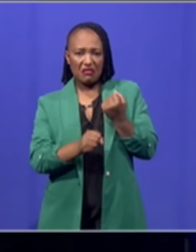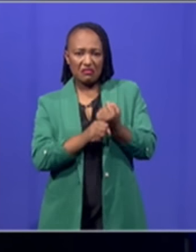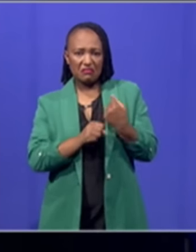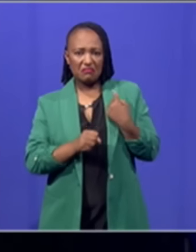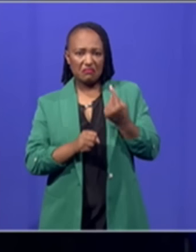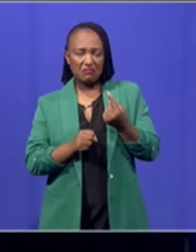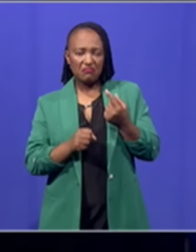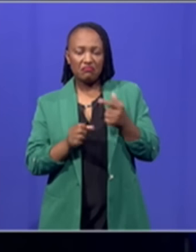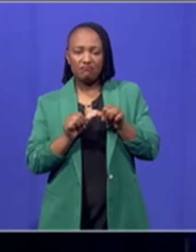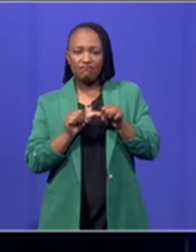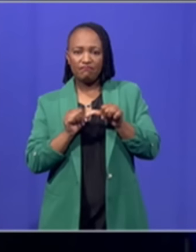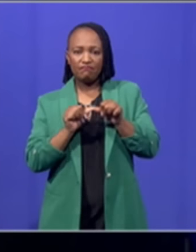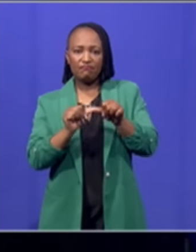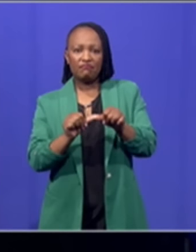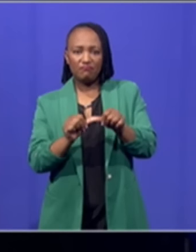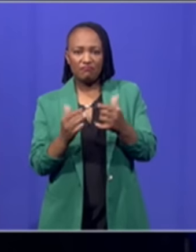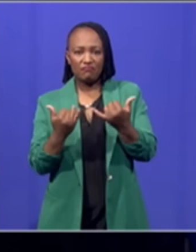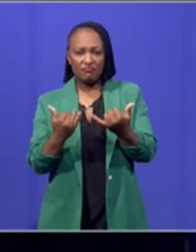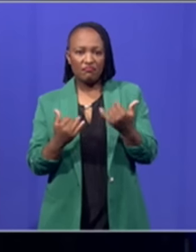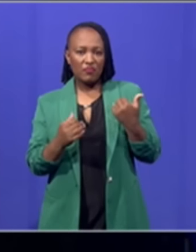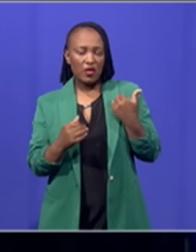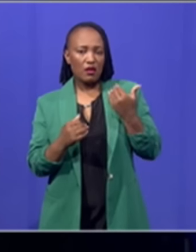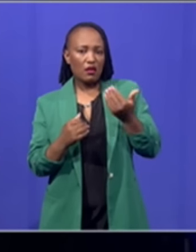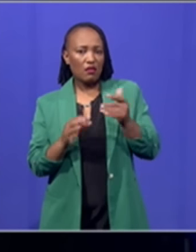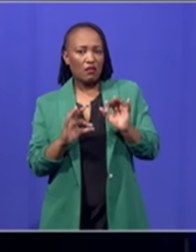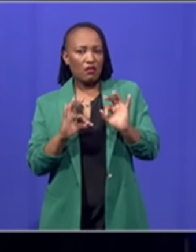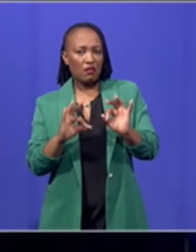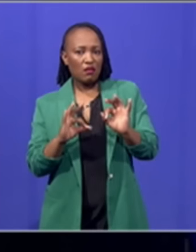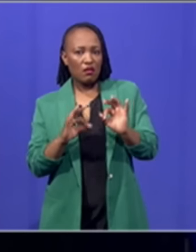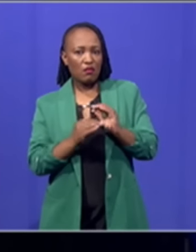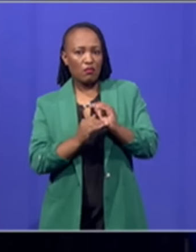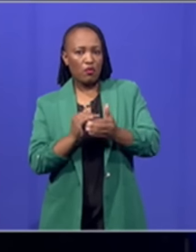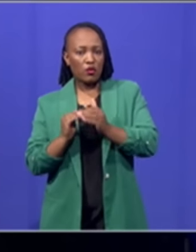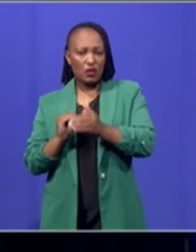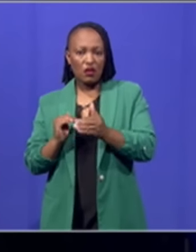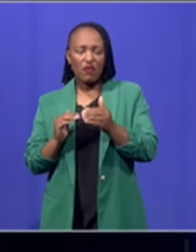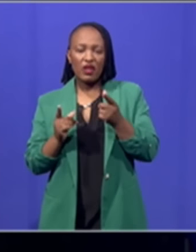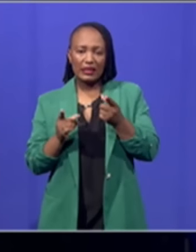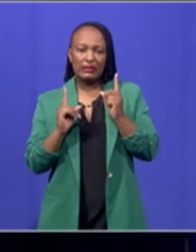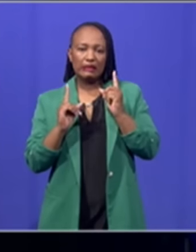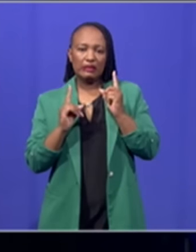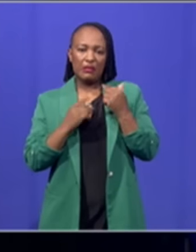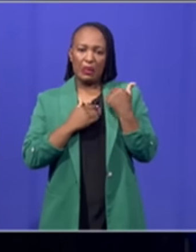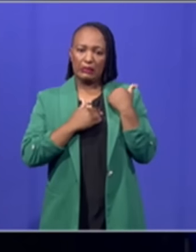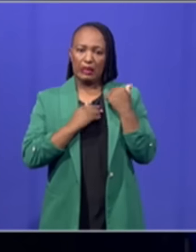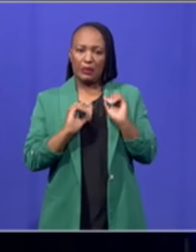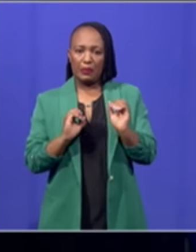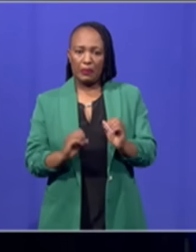ntse tsweletse mme tsenya boitekanelo jwa bone le pabalesego mo kotsing.